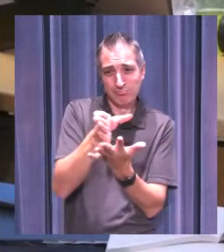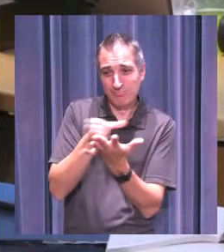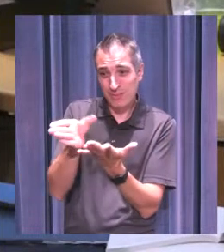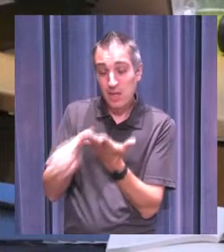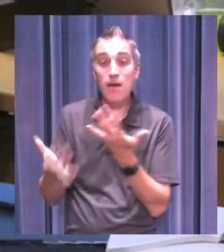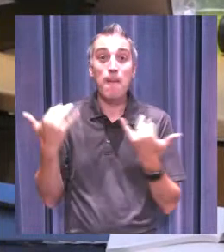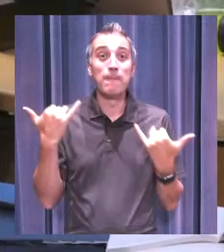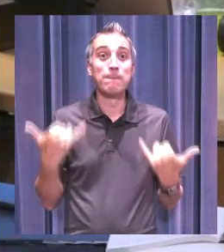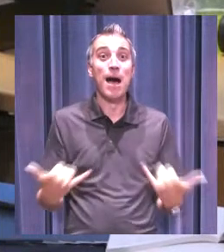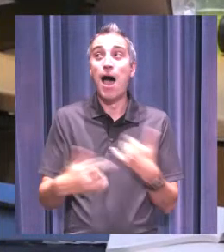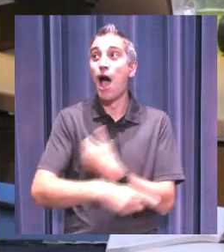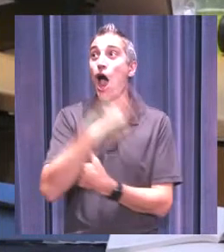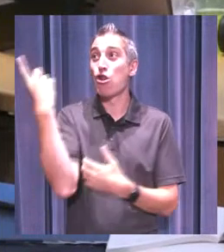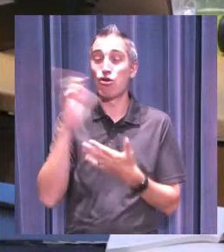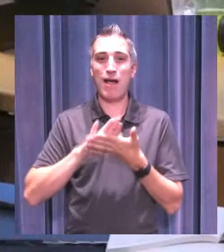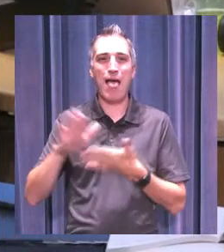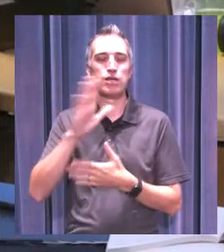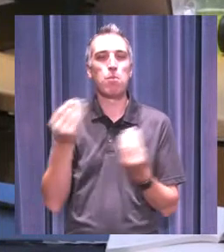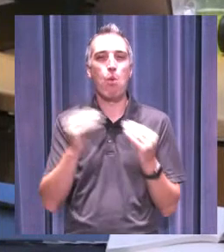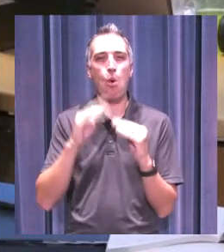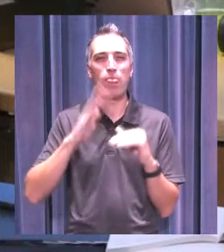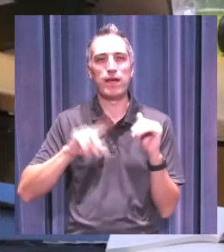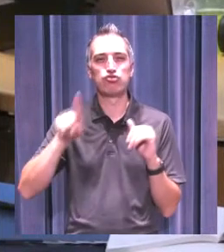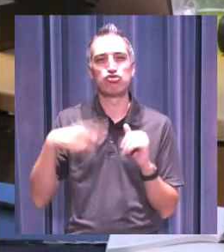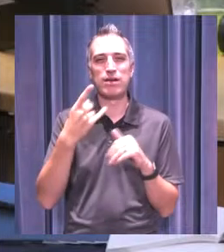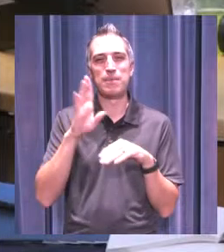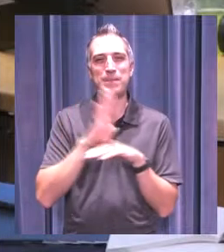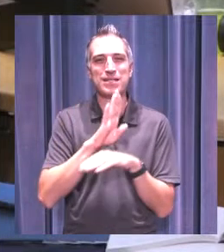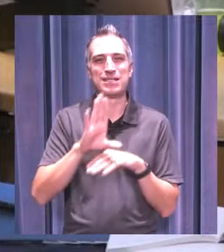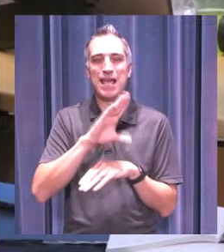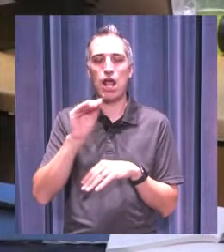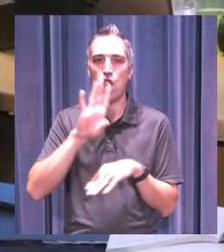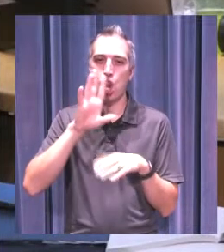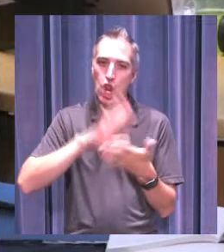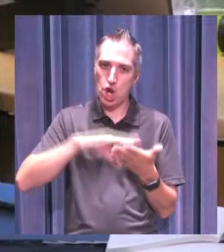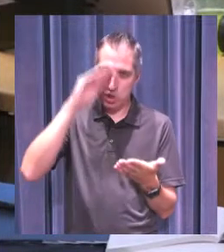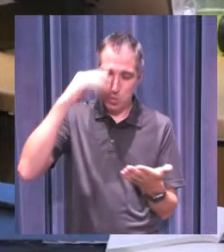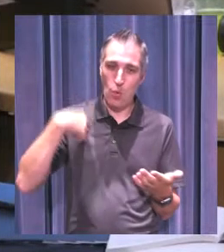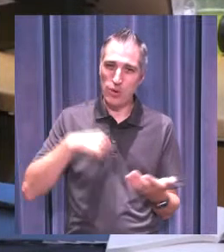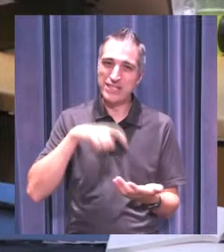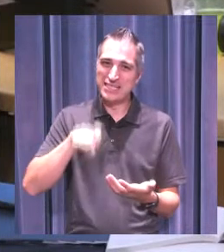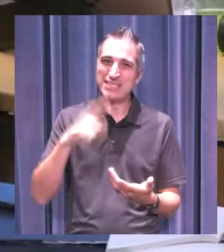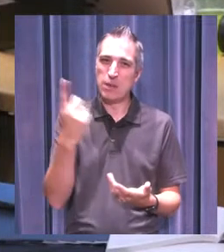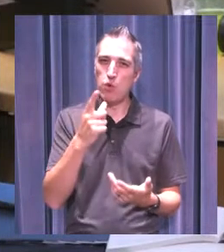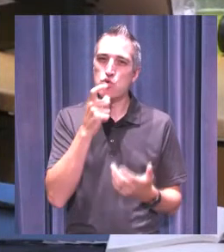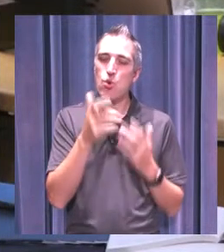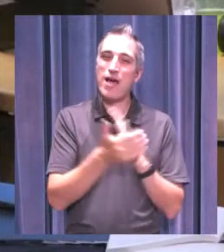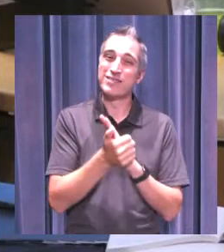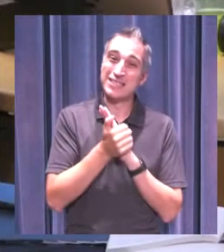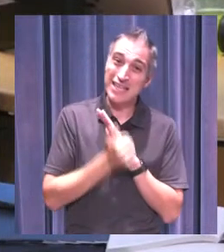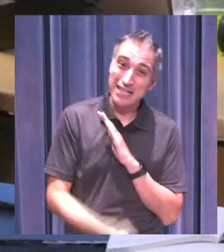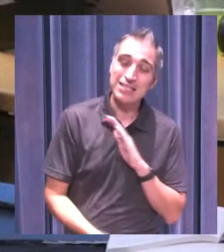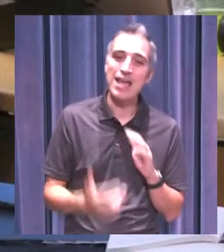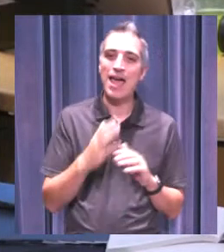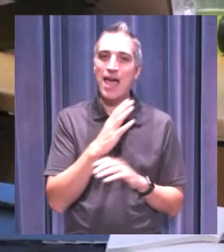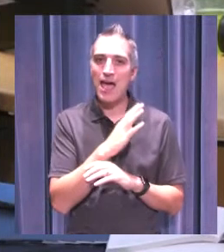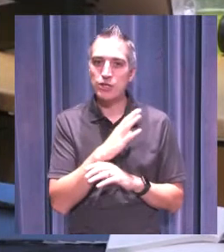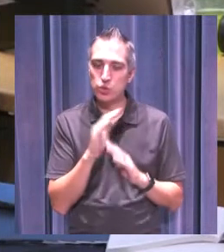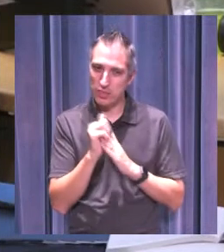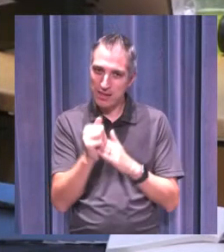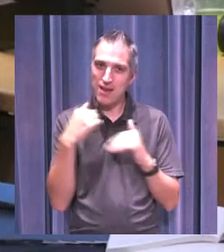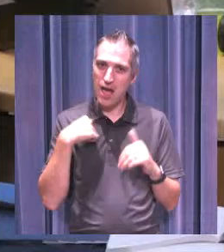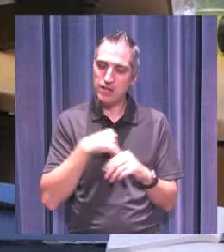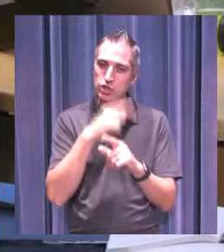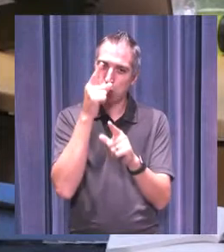modern colleges are becoming more than just a business and place of learning. We need someone that has the skill set to lead us in the